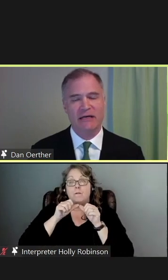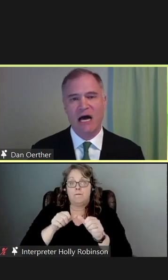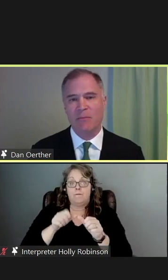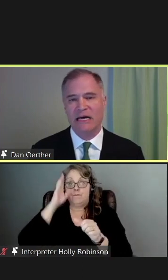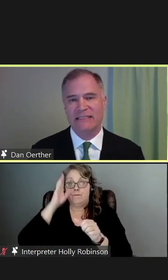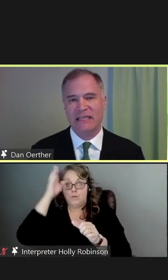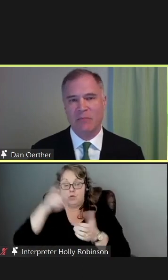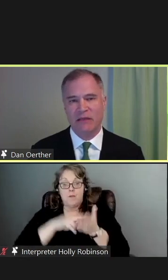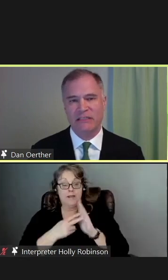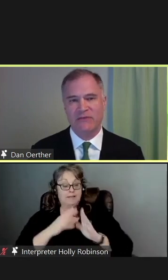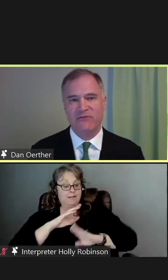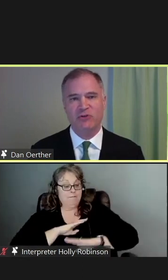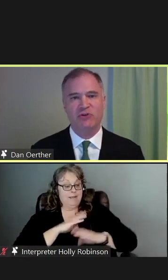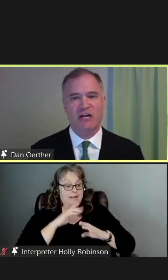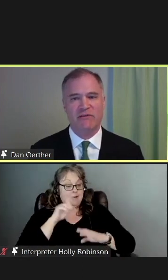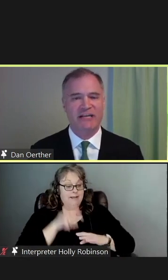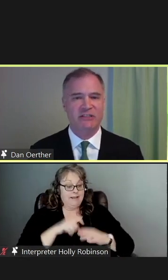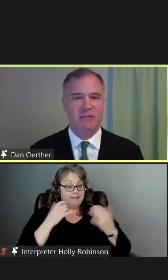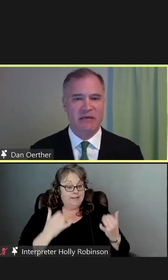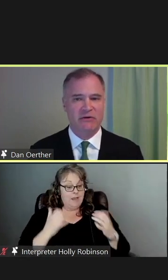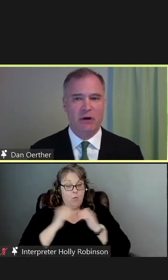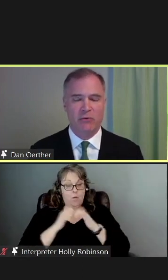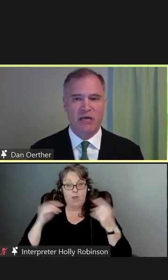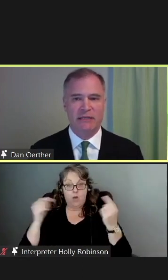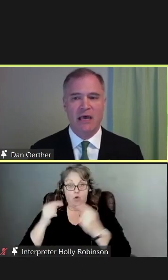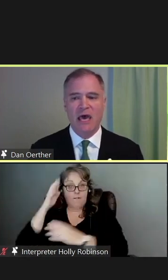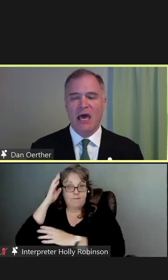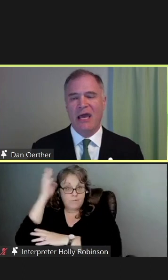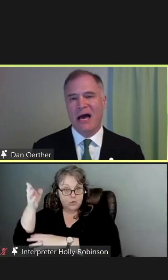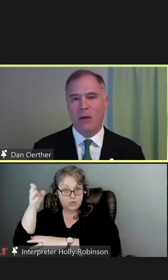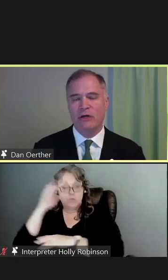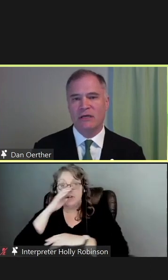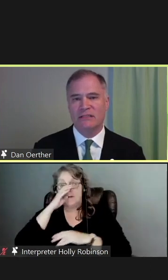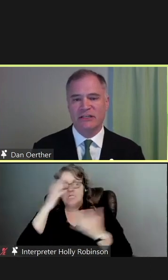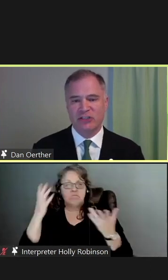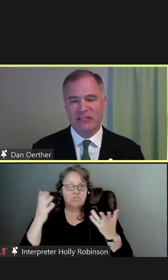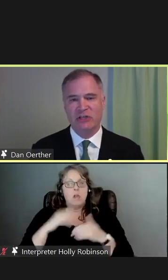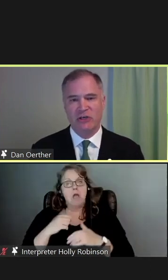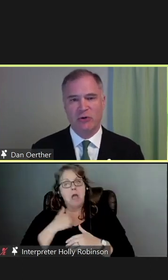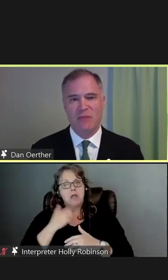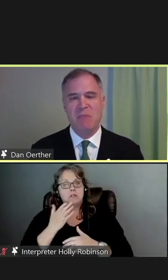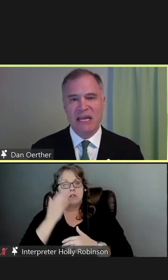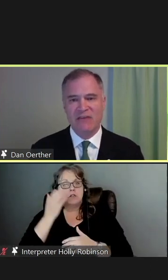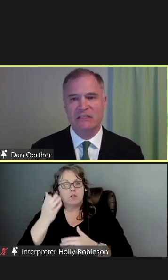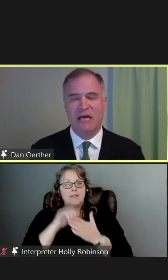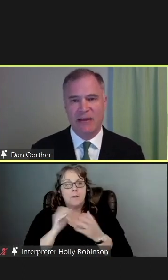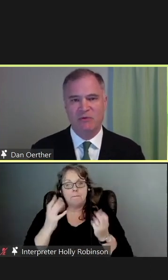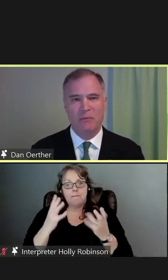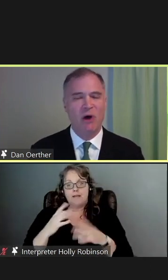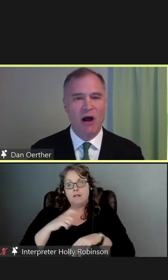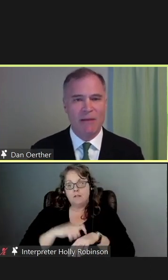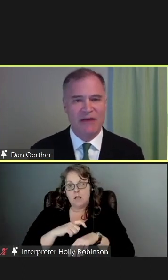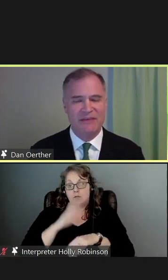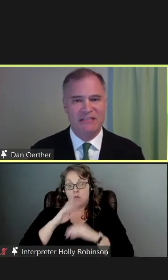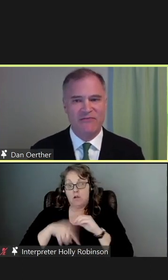without compromising the ability of future generations to meet their own needs. And I would suggest to you that many of the times when we